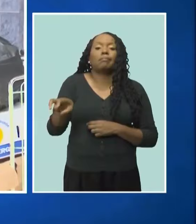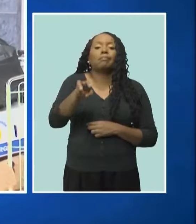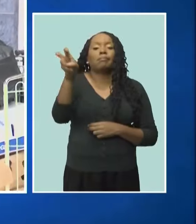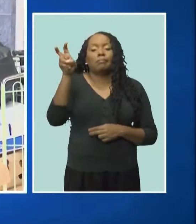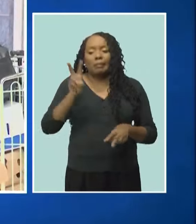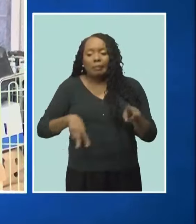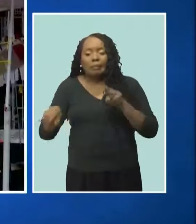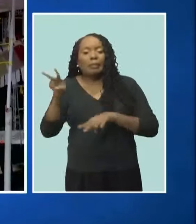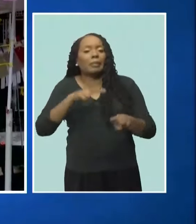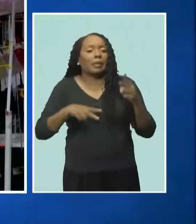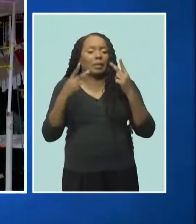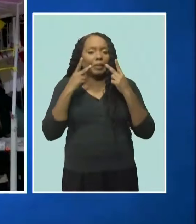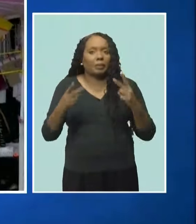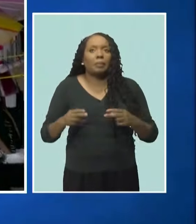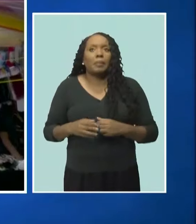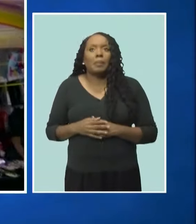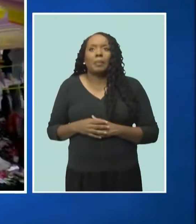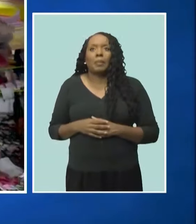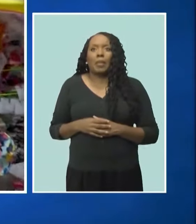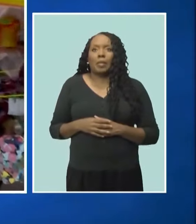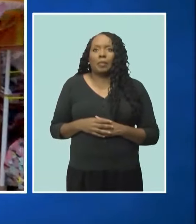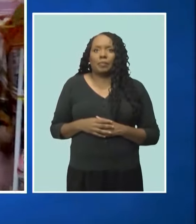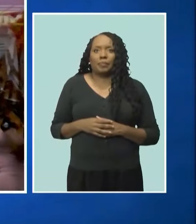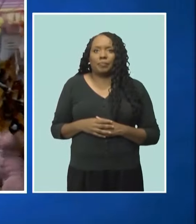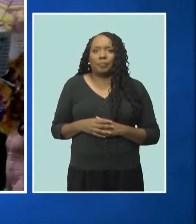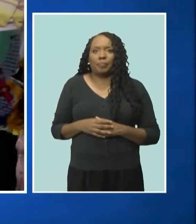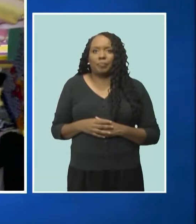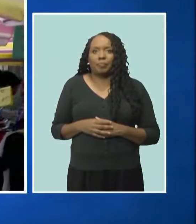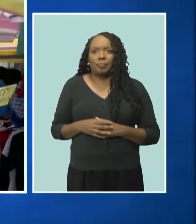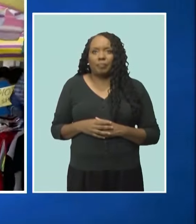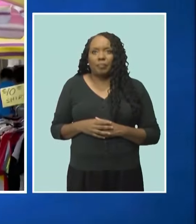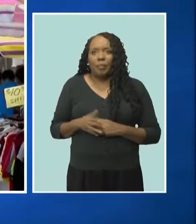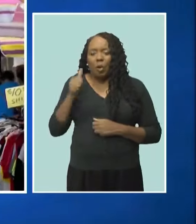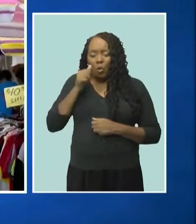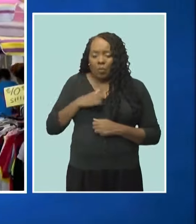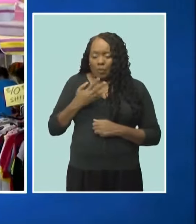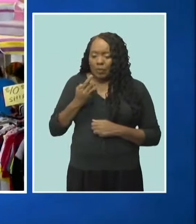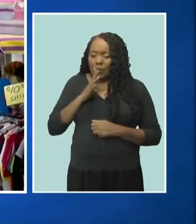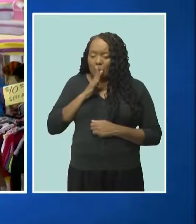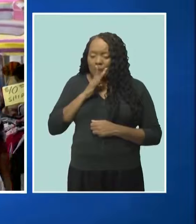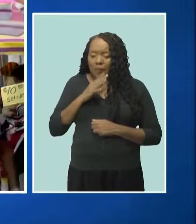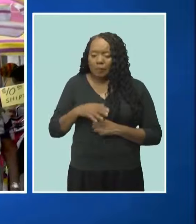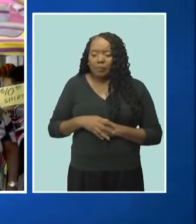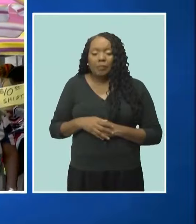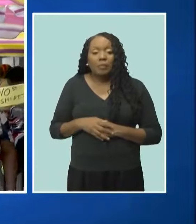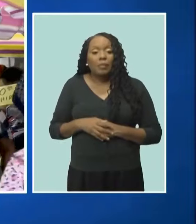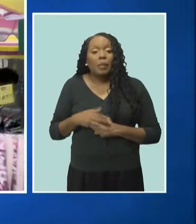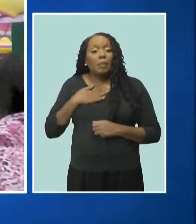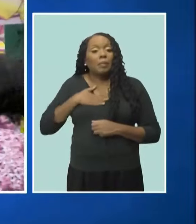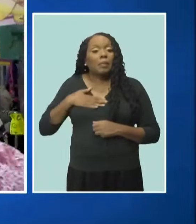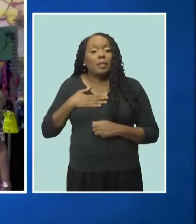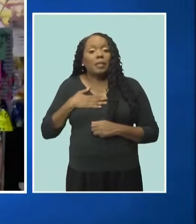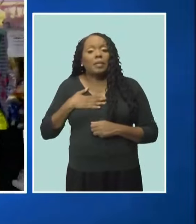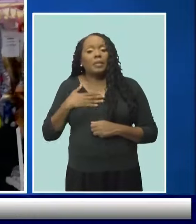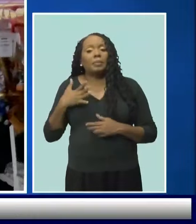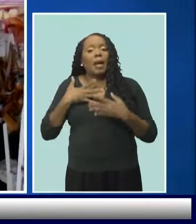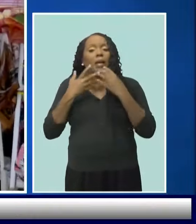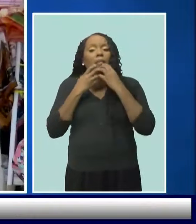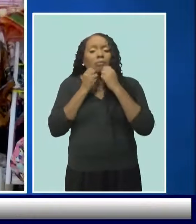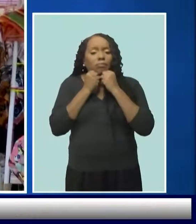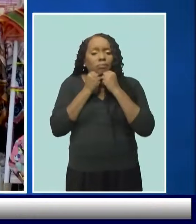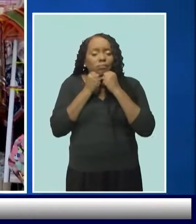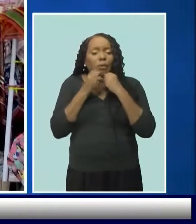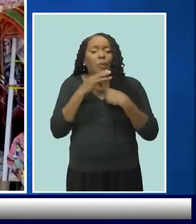their concerns. To our beloved Prime Minister Mia Motley, we would like you to just take a day and come into Swan Street and